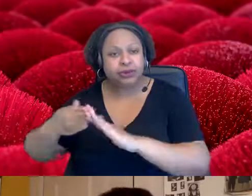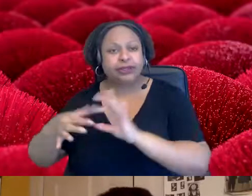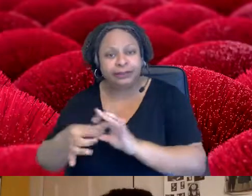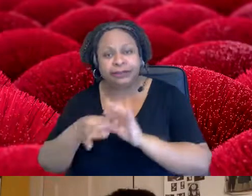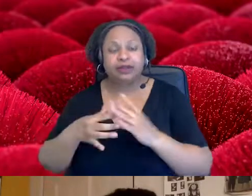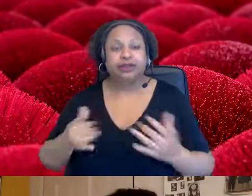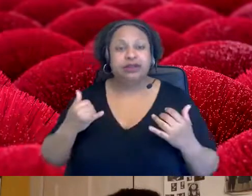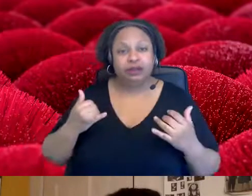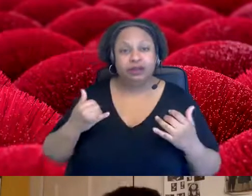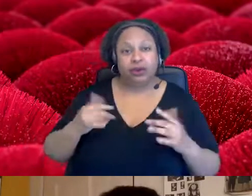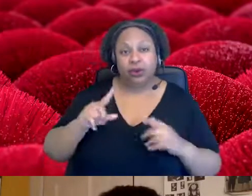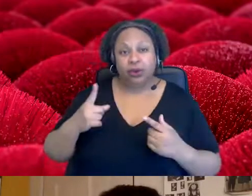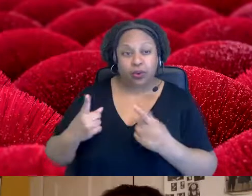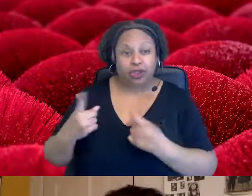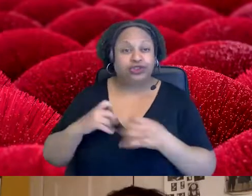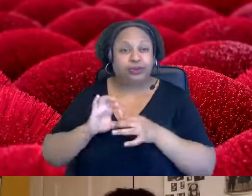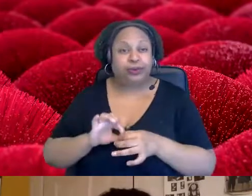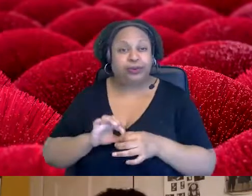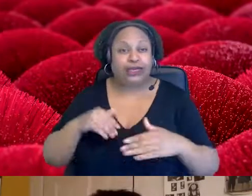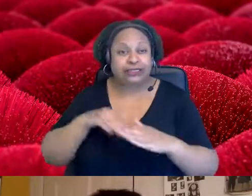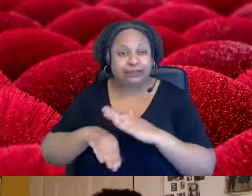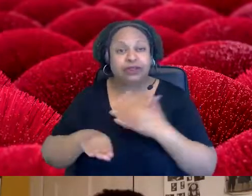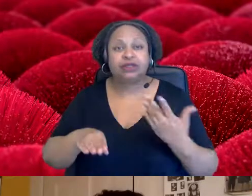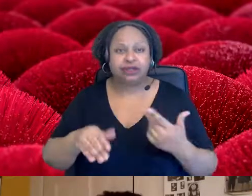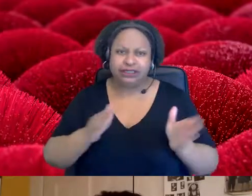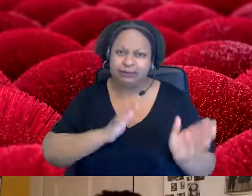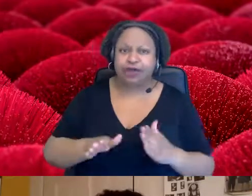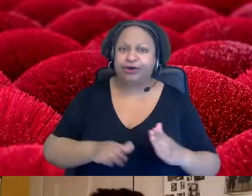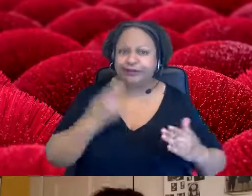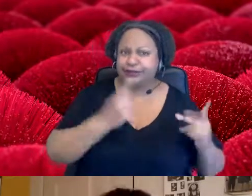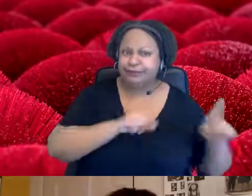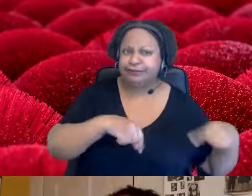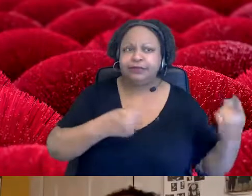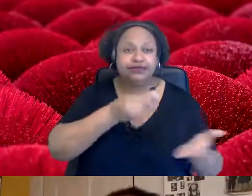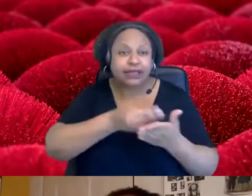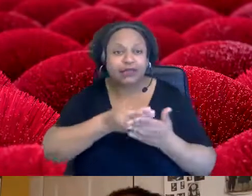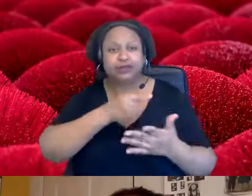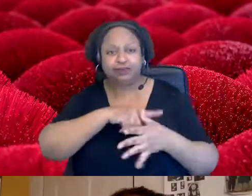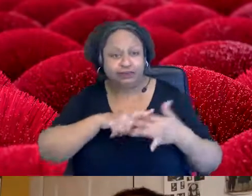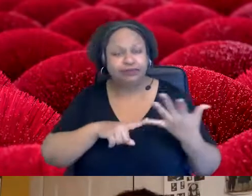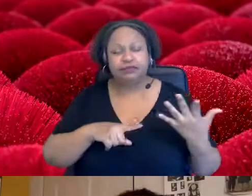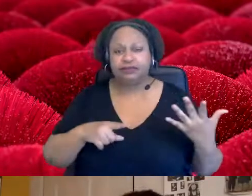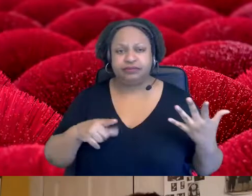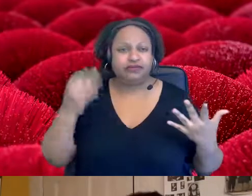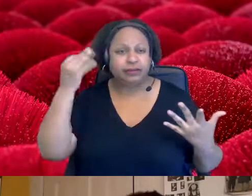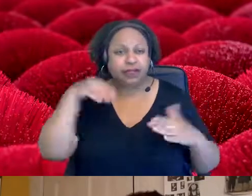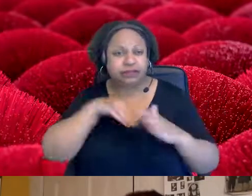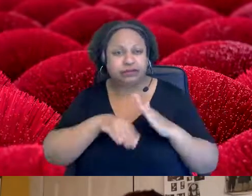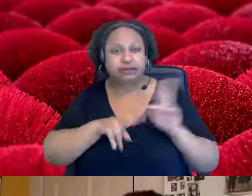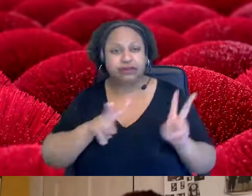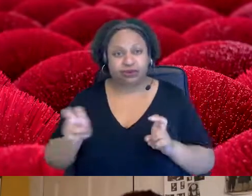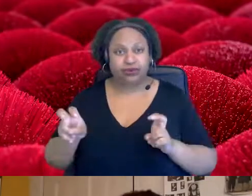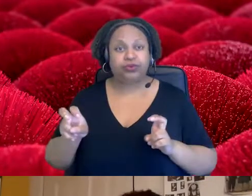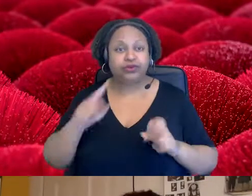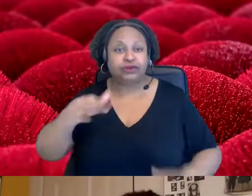is a pattern that has been around for a while, both financial, both, you know, all the different kinds of when you think about accessibility in